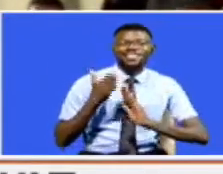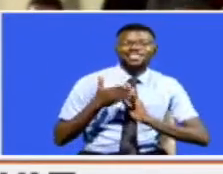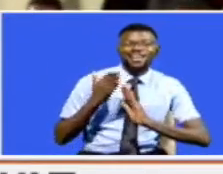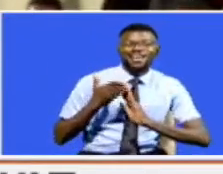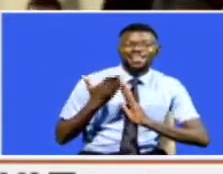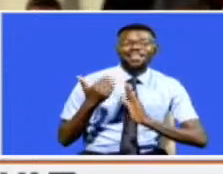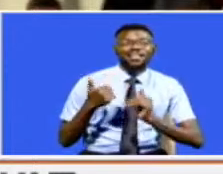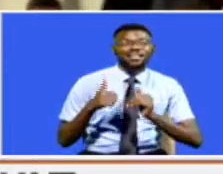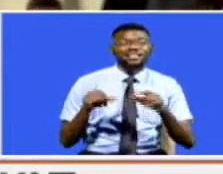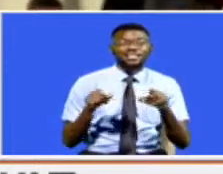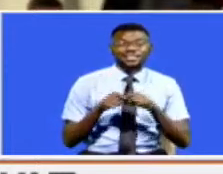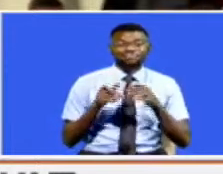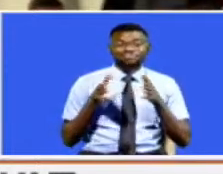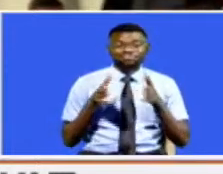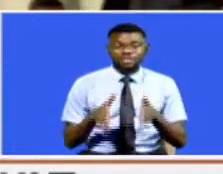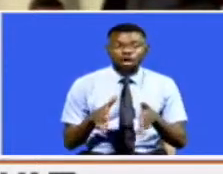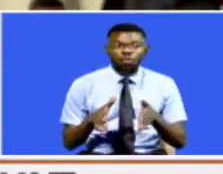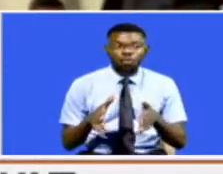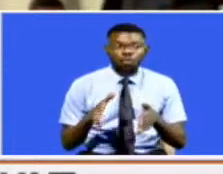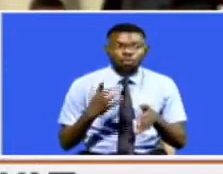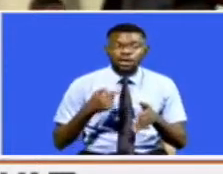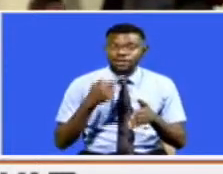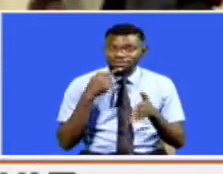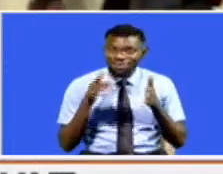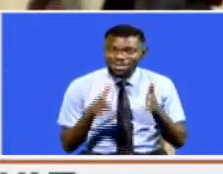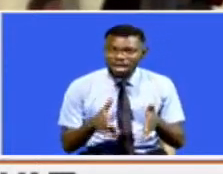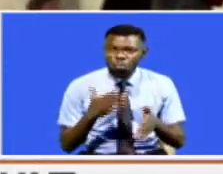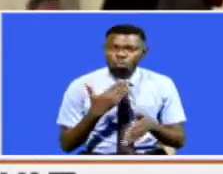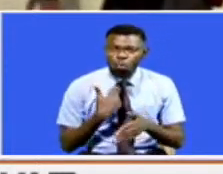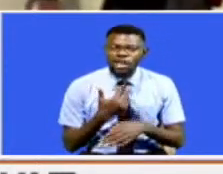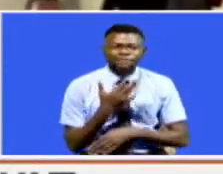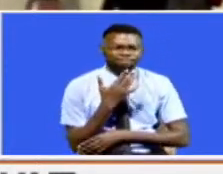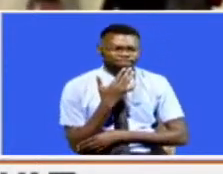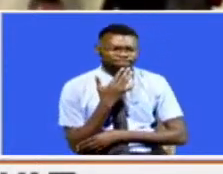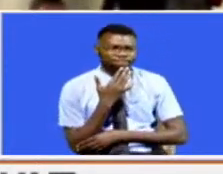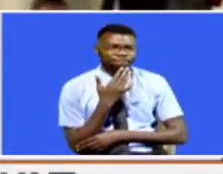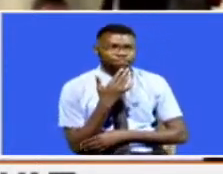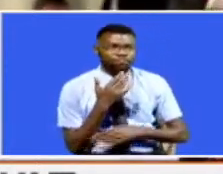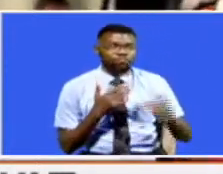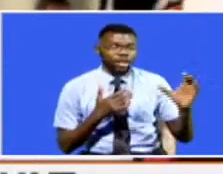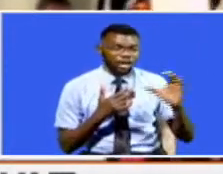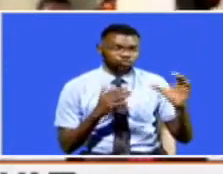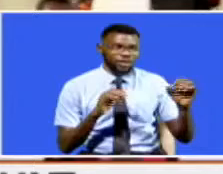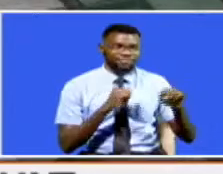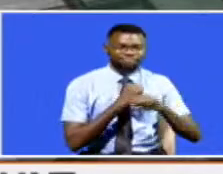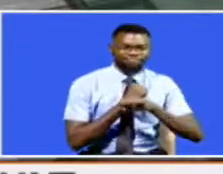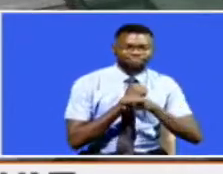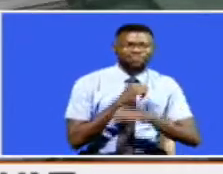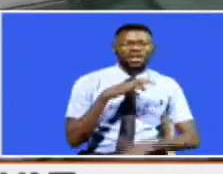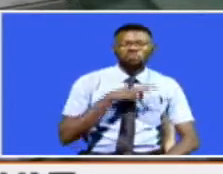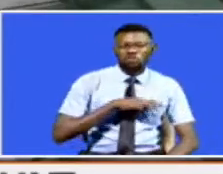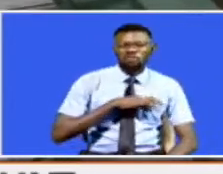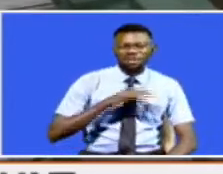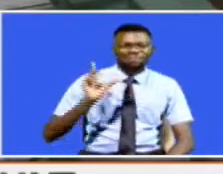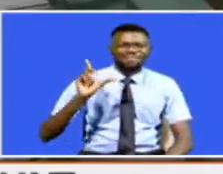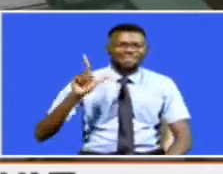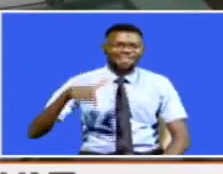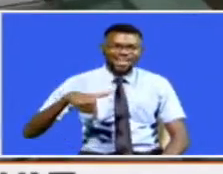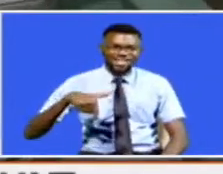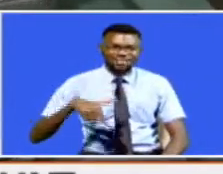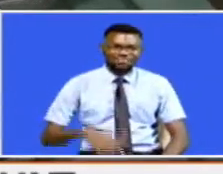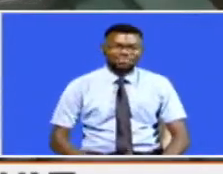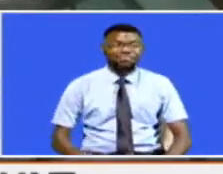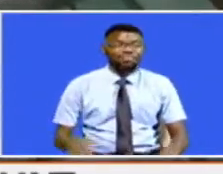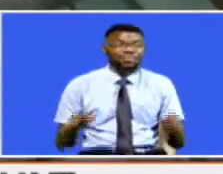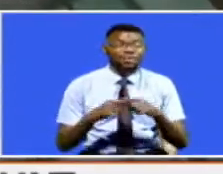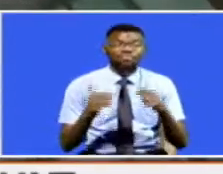that cost. So we said, this time, let's choose the customers. Our profit will come later. For the last 9 months, the bank has